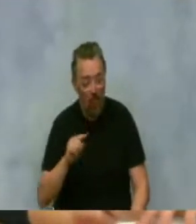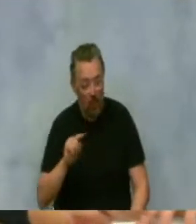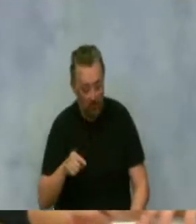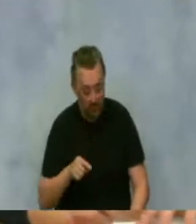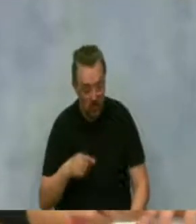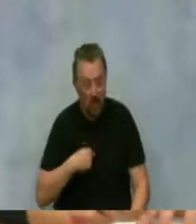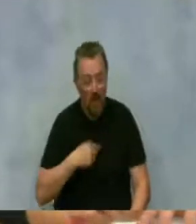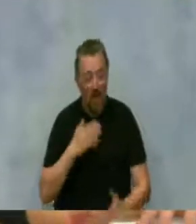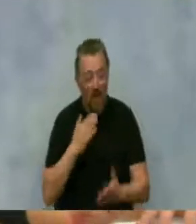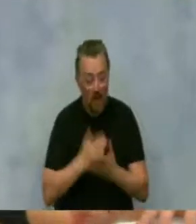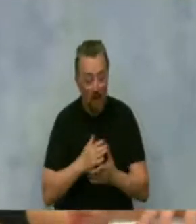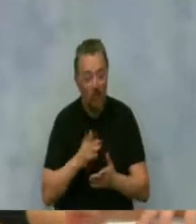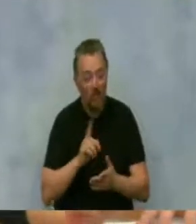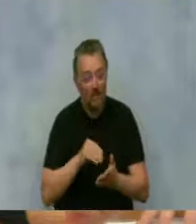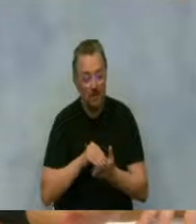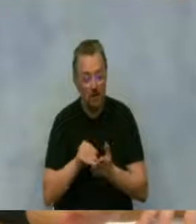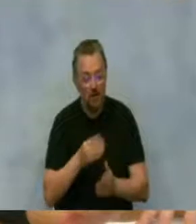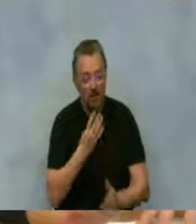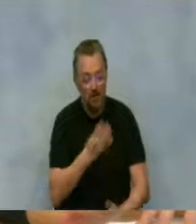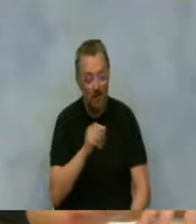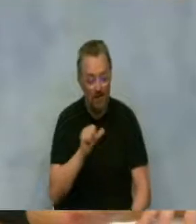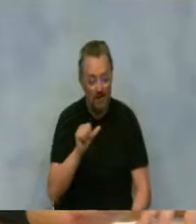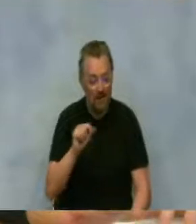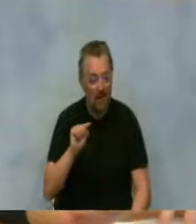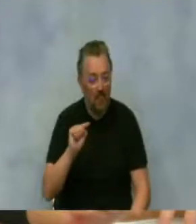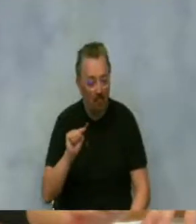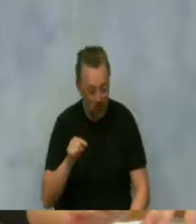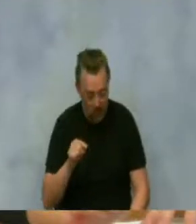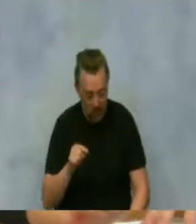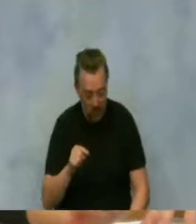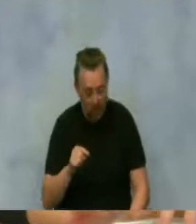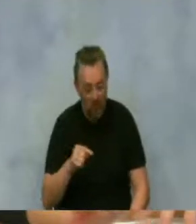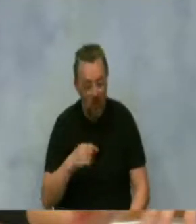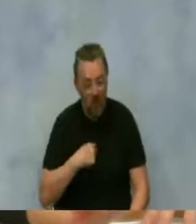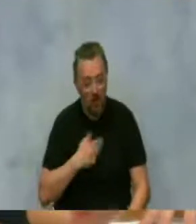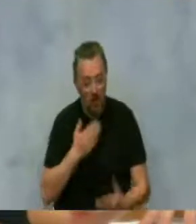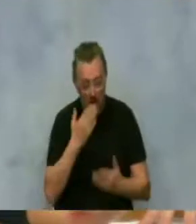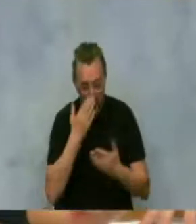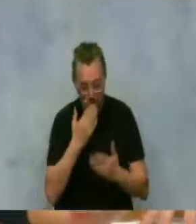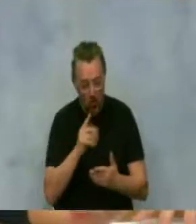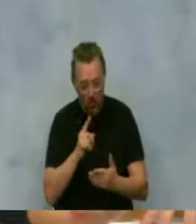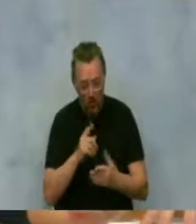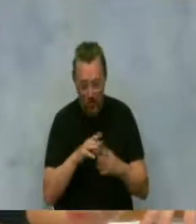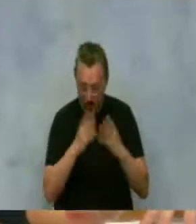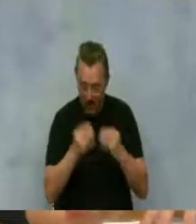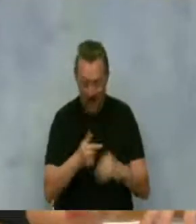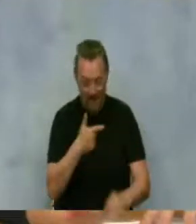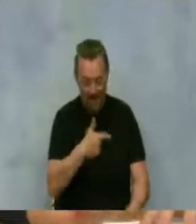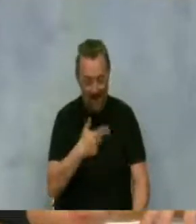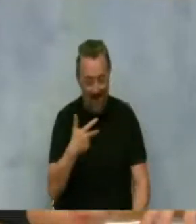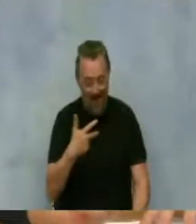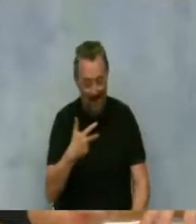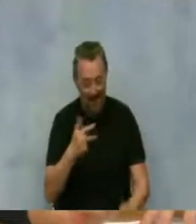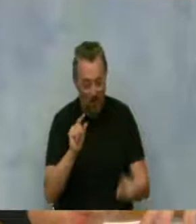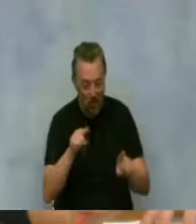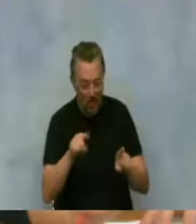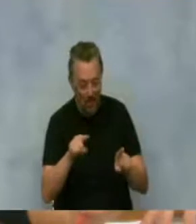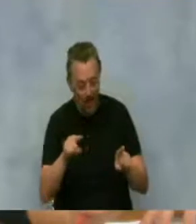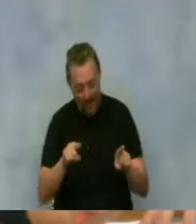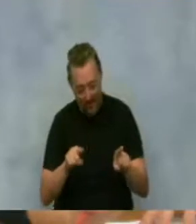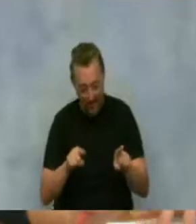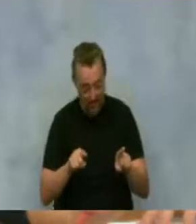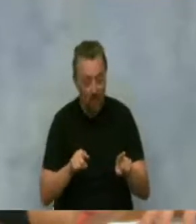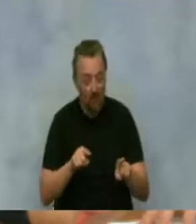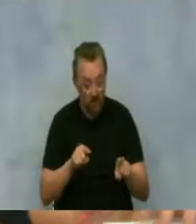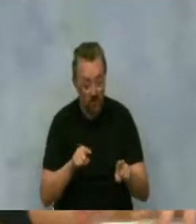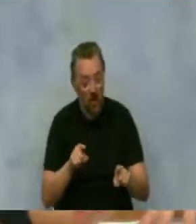we had actual spend of £466,000. So we were showing a position of £78,000 behind profile. That